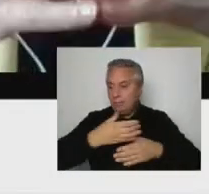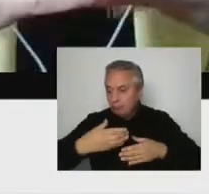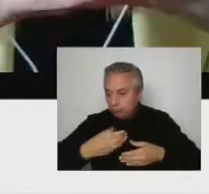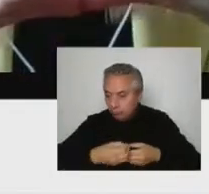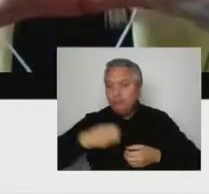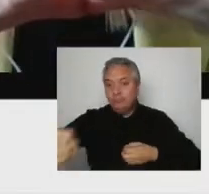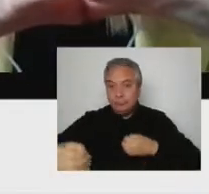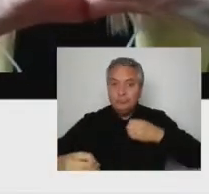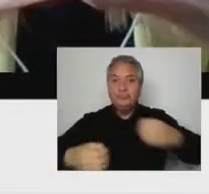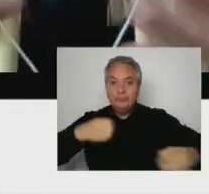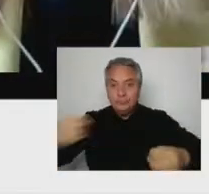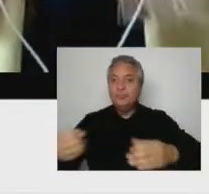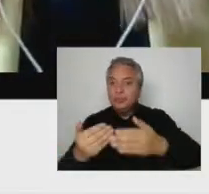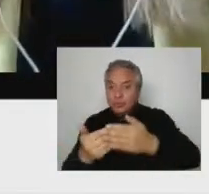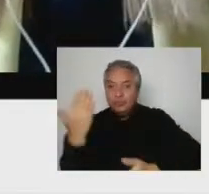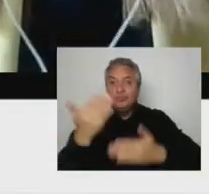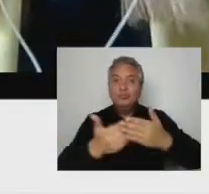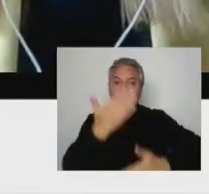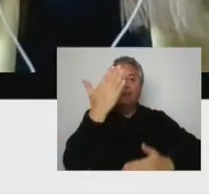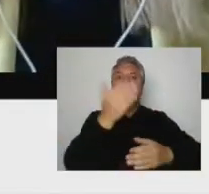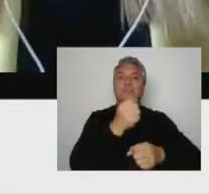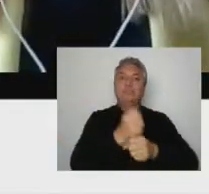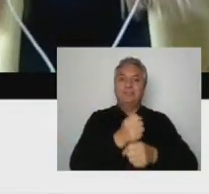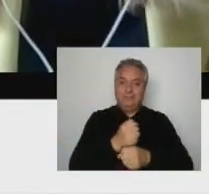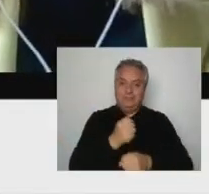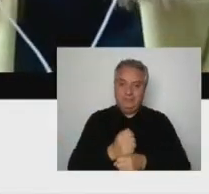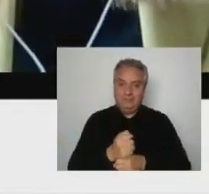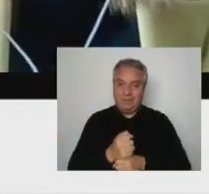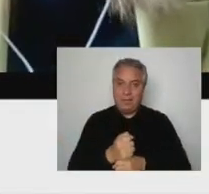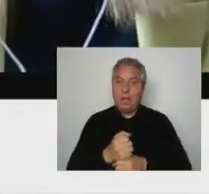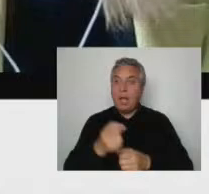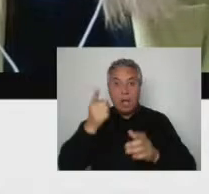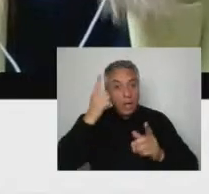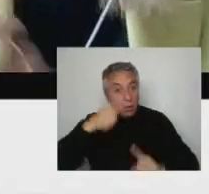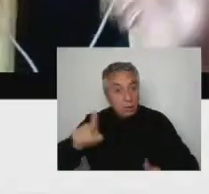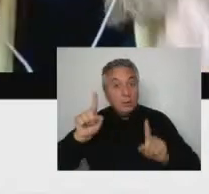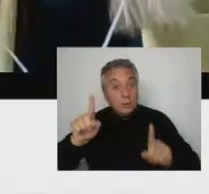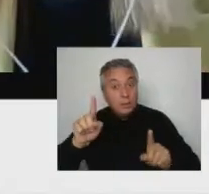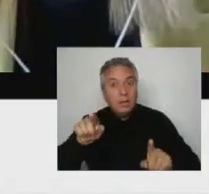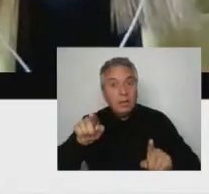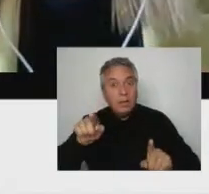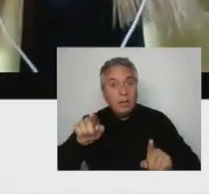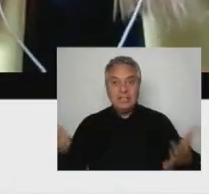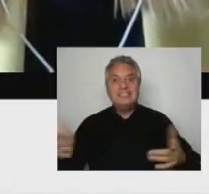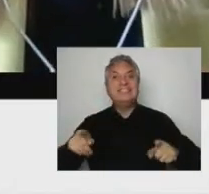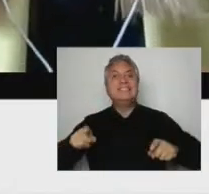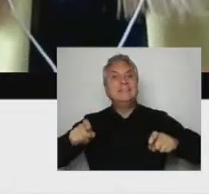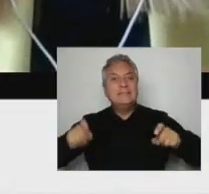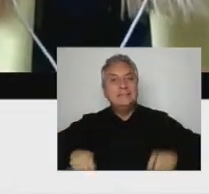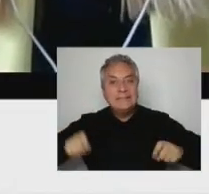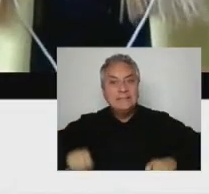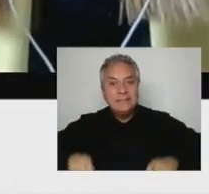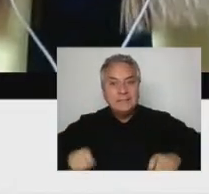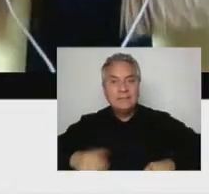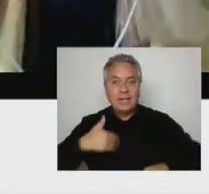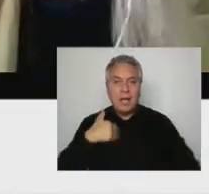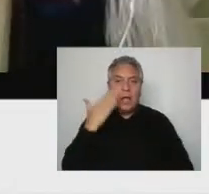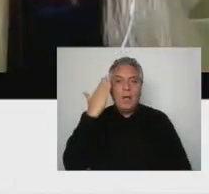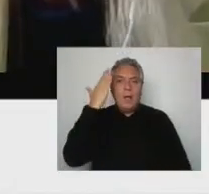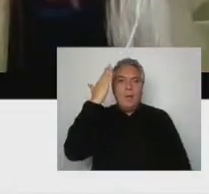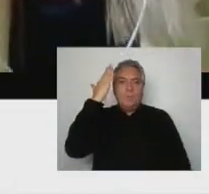other jobs, of course, will be created, but those jobs will require skills